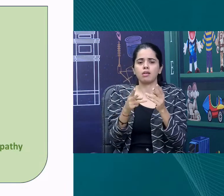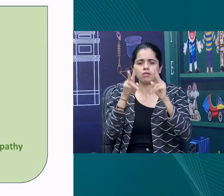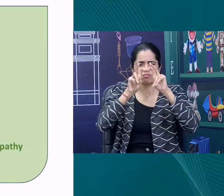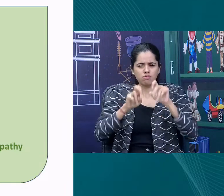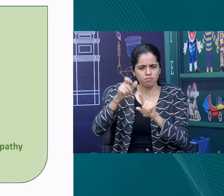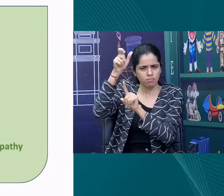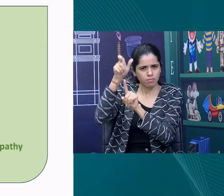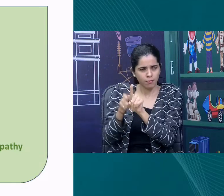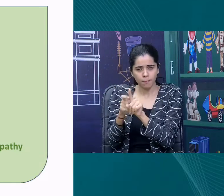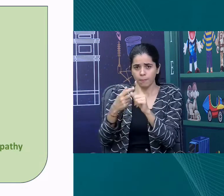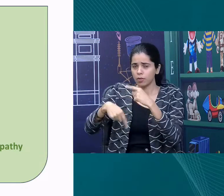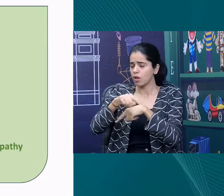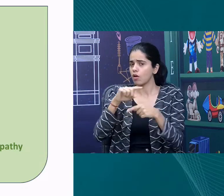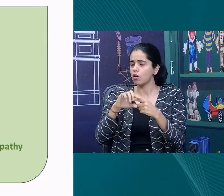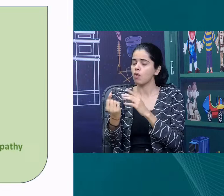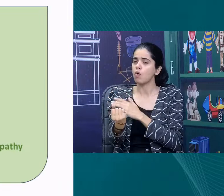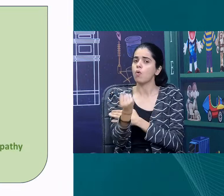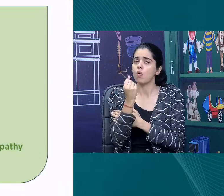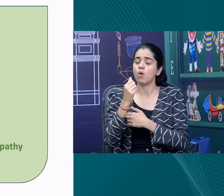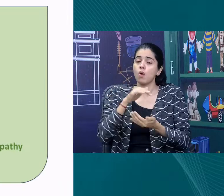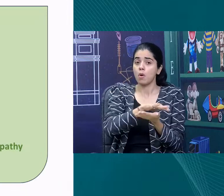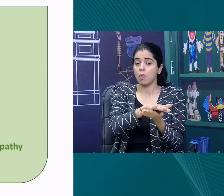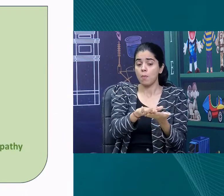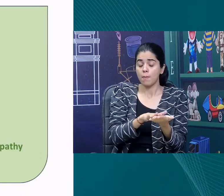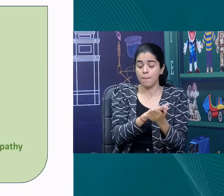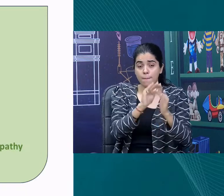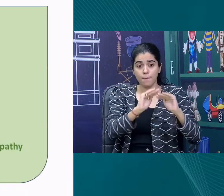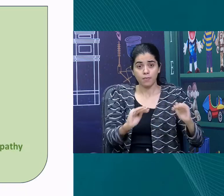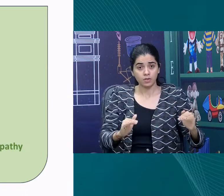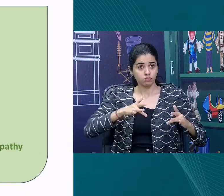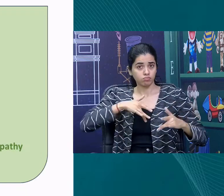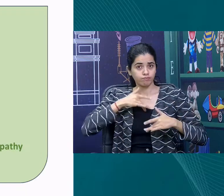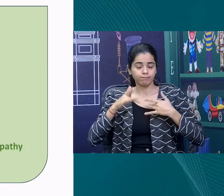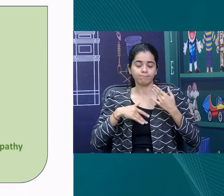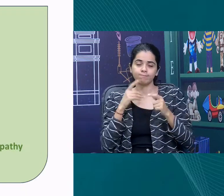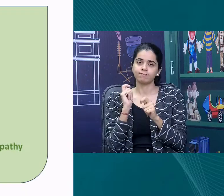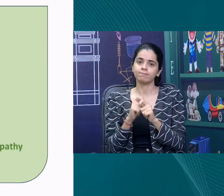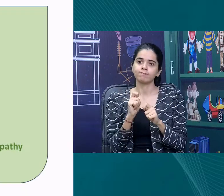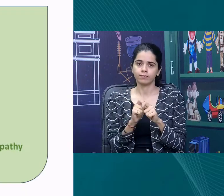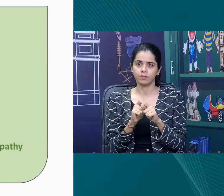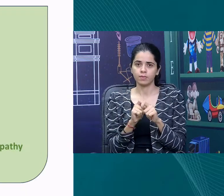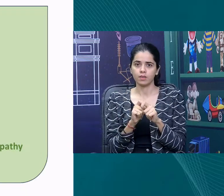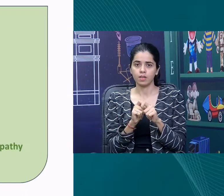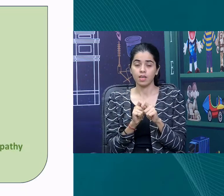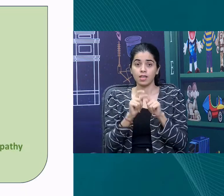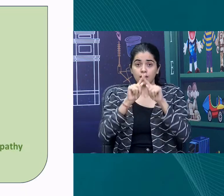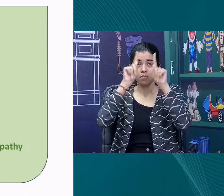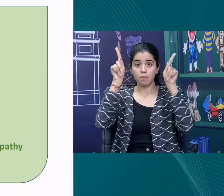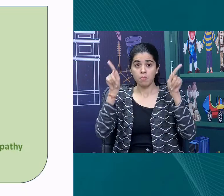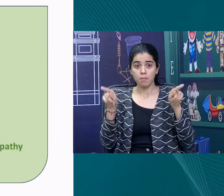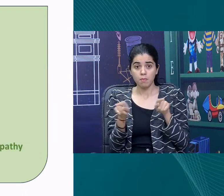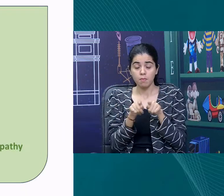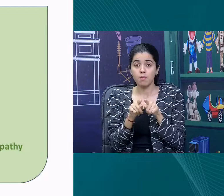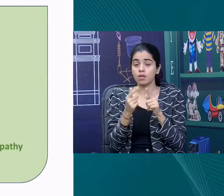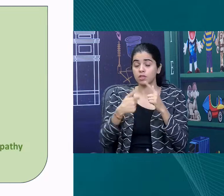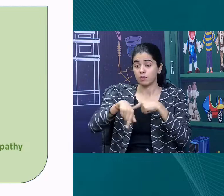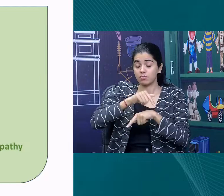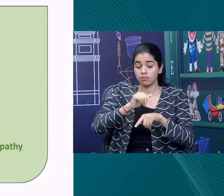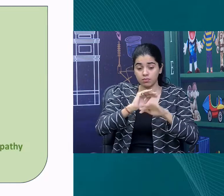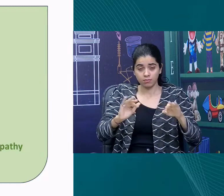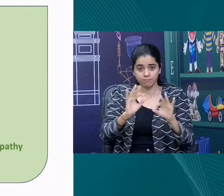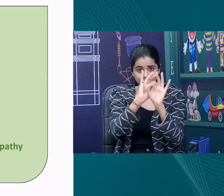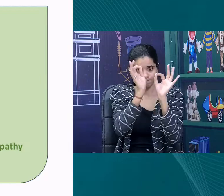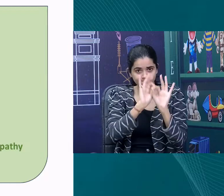who strongly believed that you have to work based on the child's interest and the child's pace and his readiness level. They